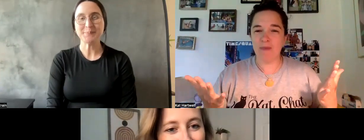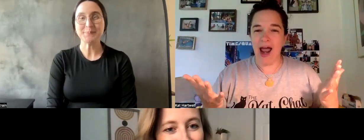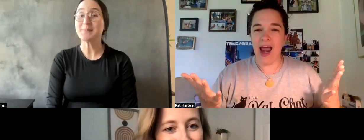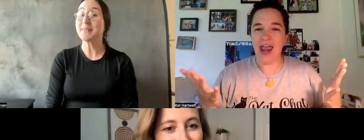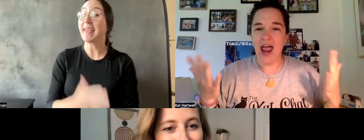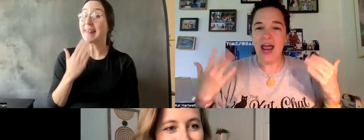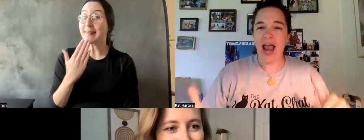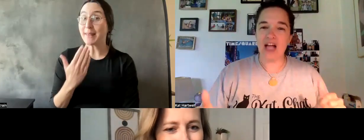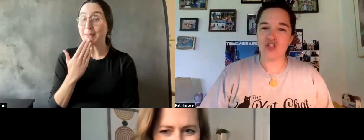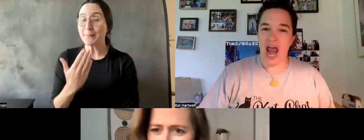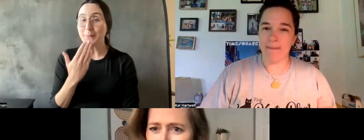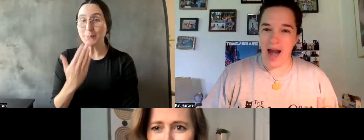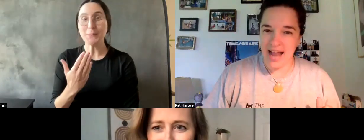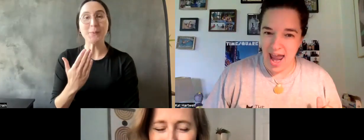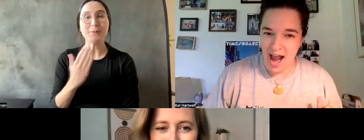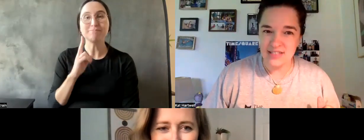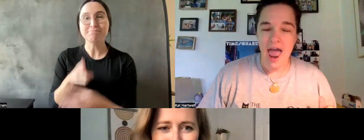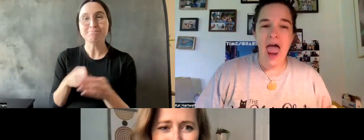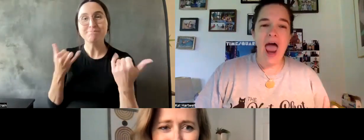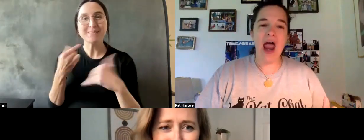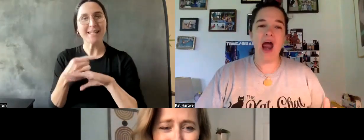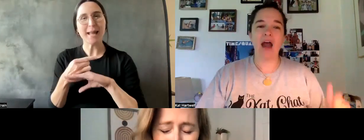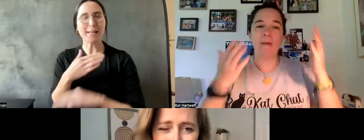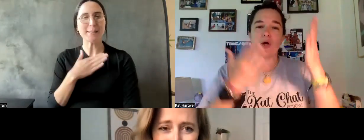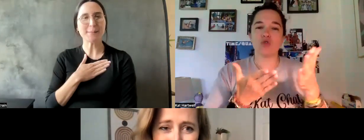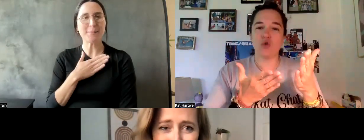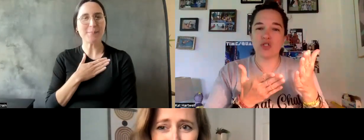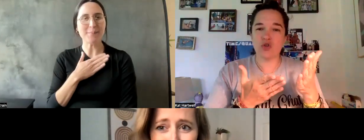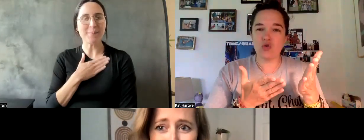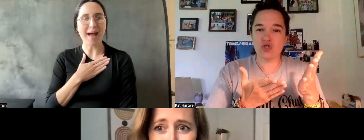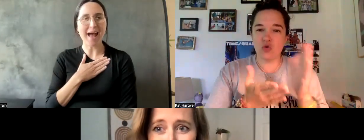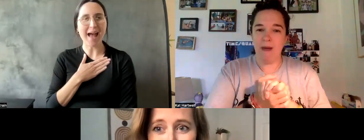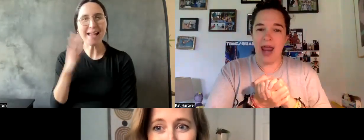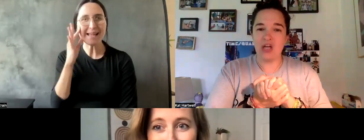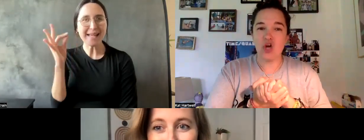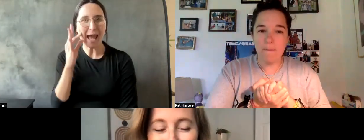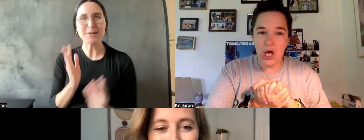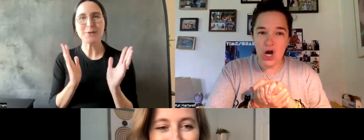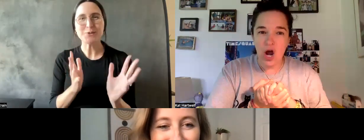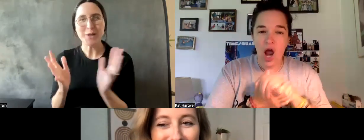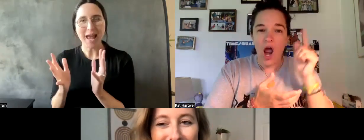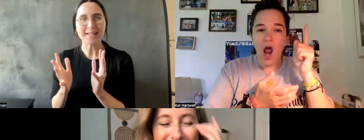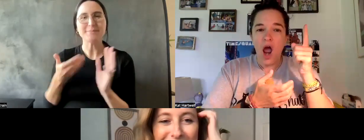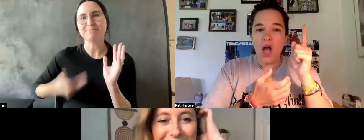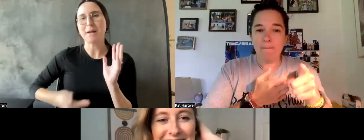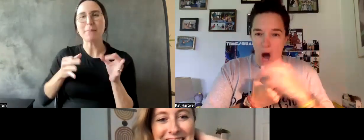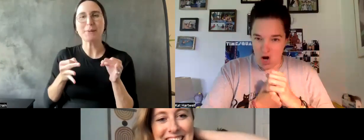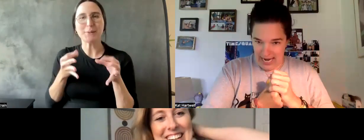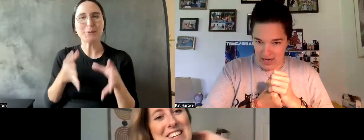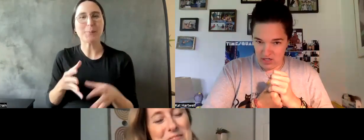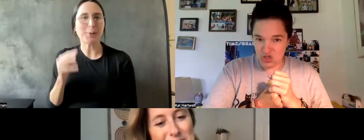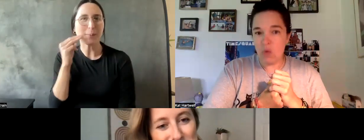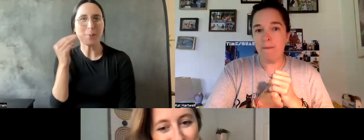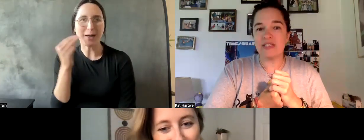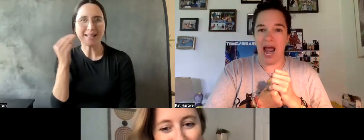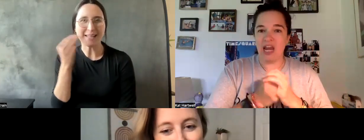on to my KatChat Podcast. And I'm Sure. going to Thanks for the invite. my interpreter,